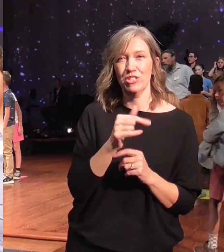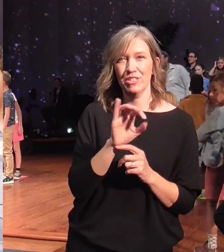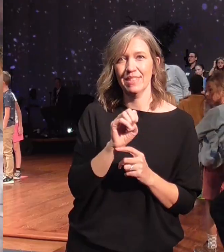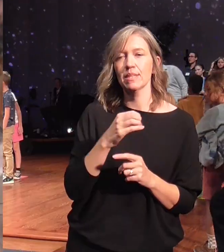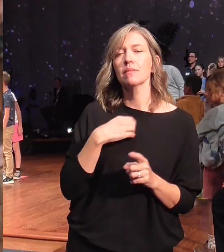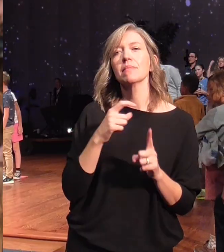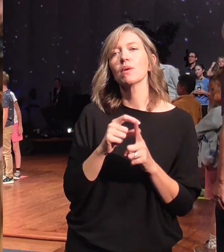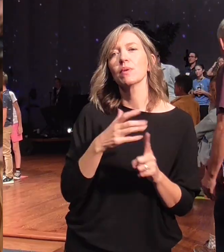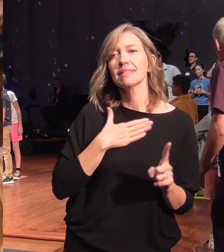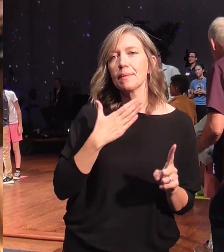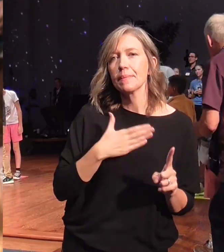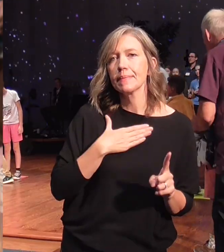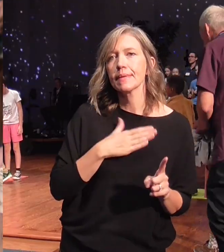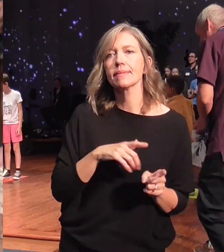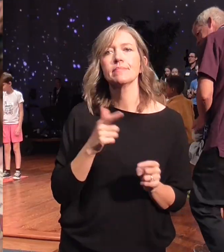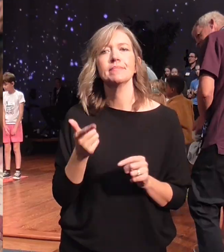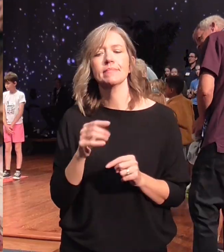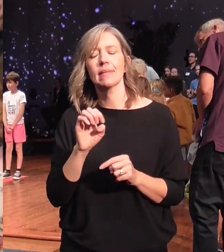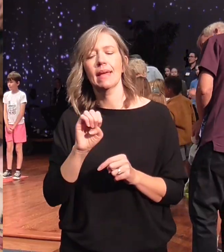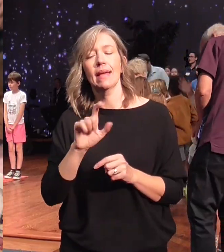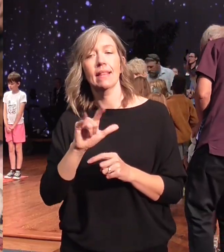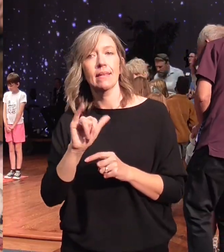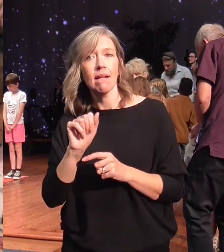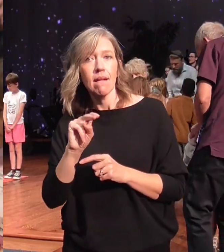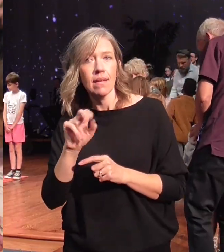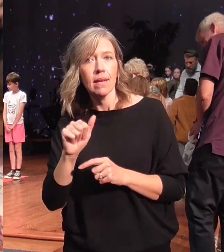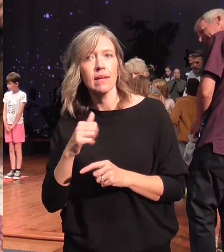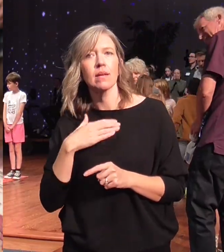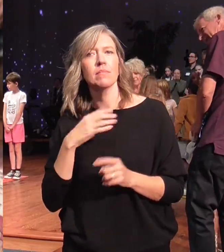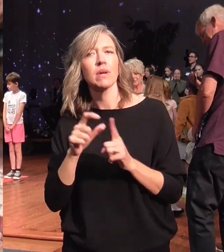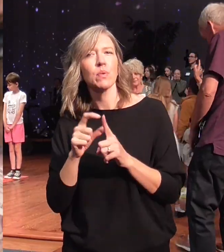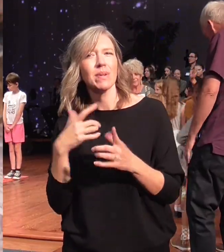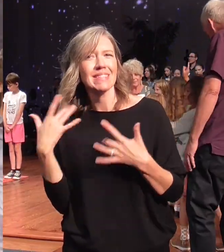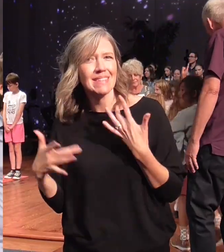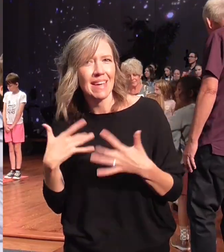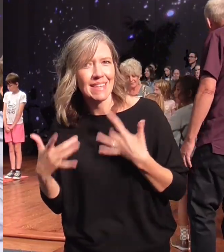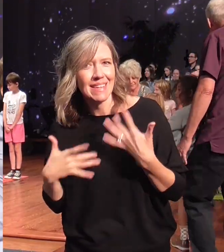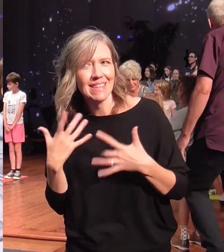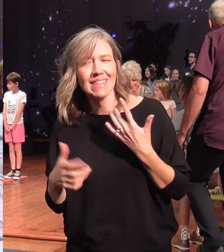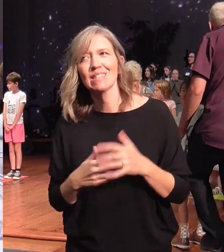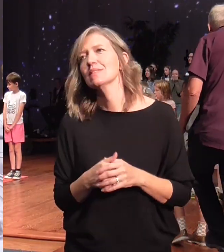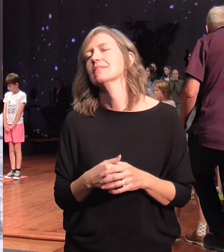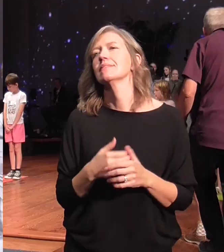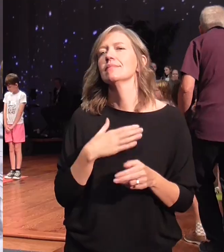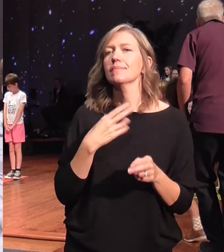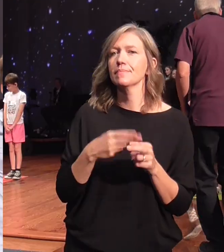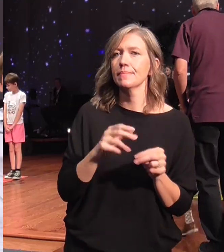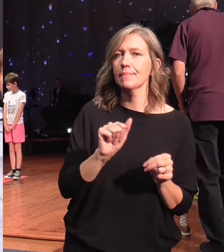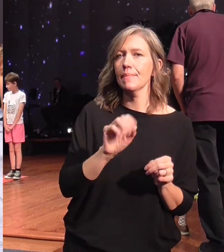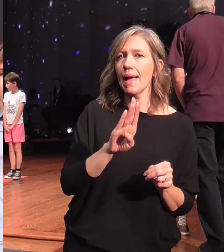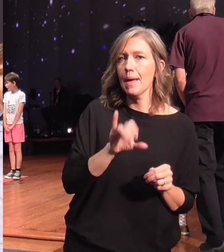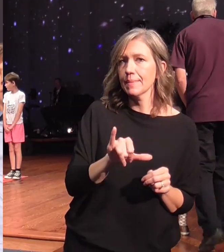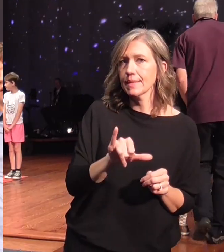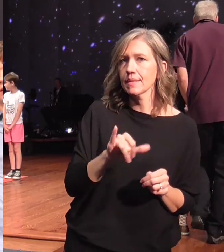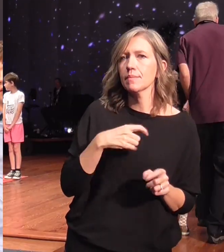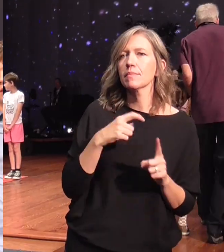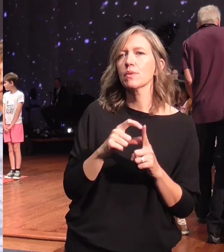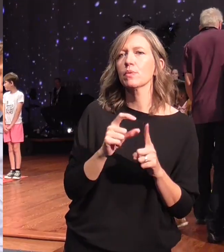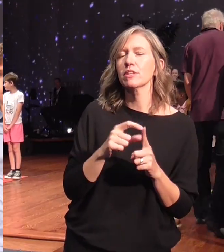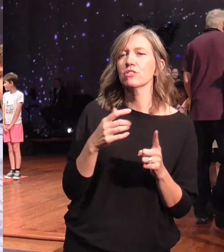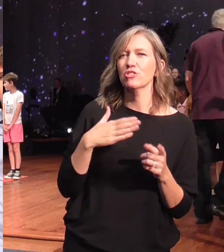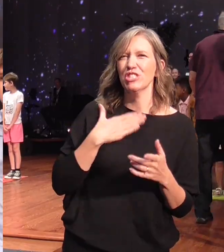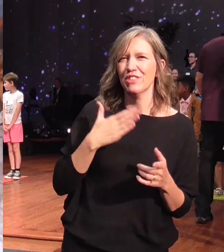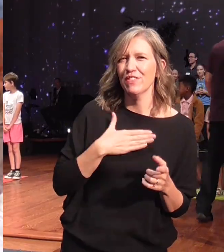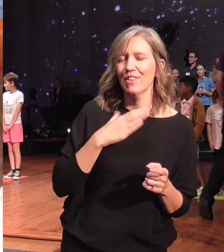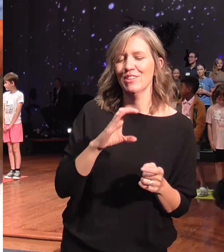happy. My name's Eliana, and my power word is excited. My name's Abby, and my power word is